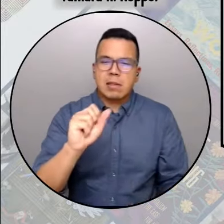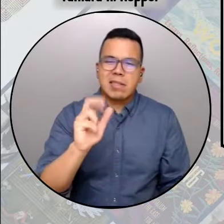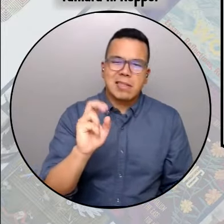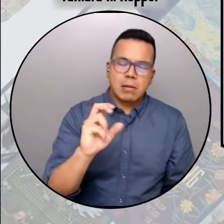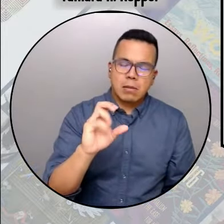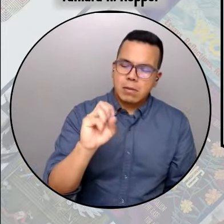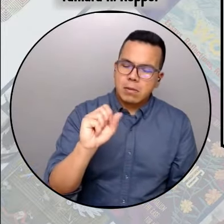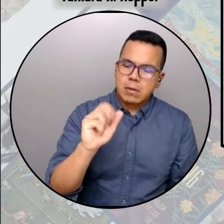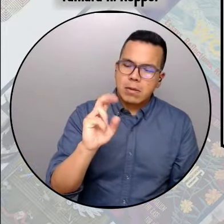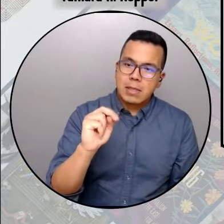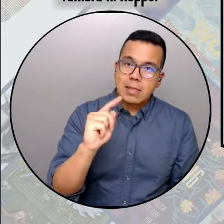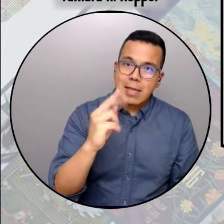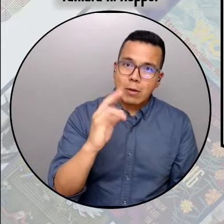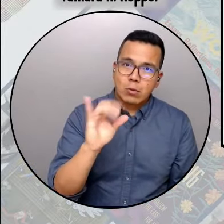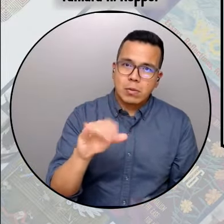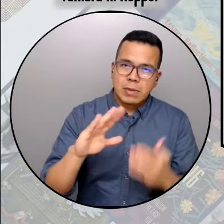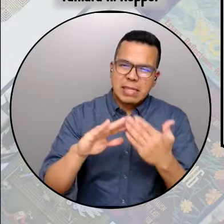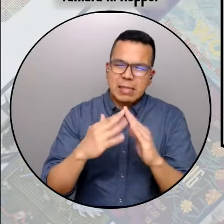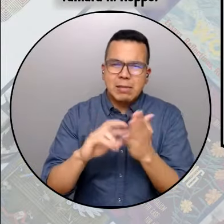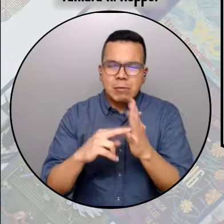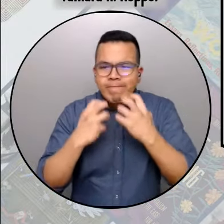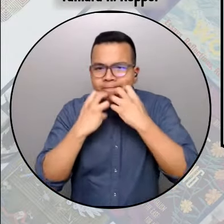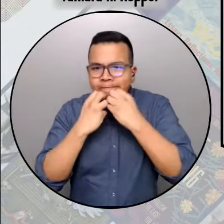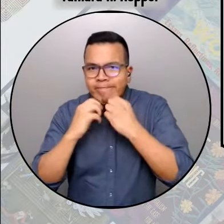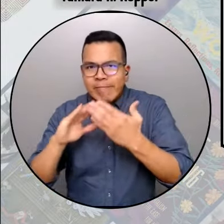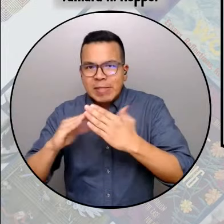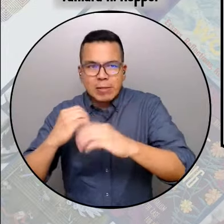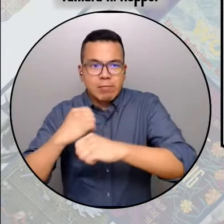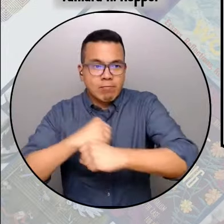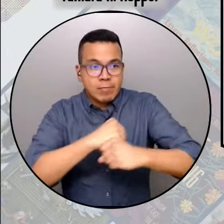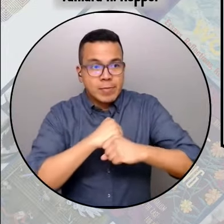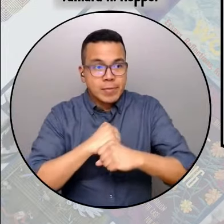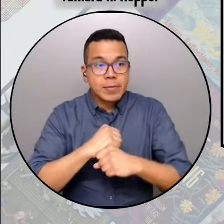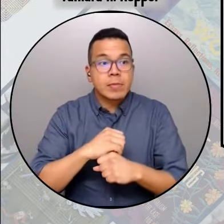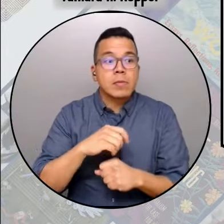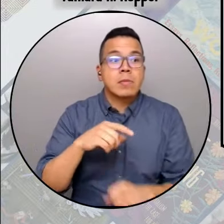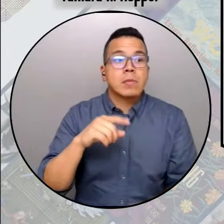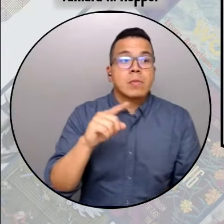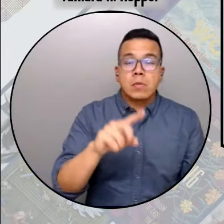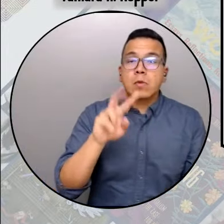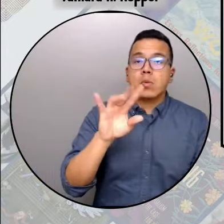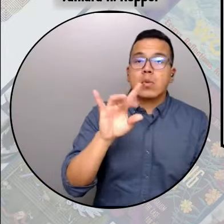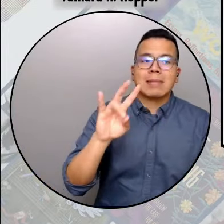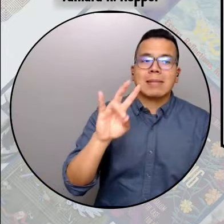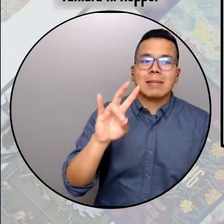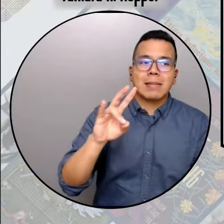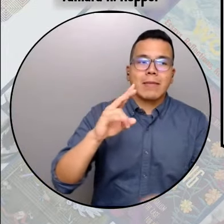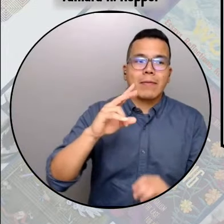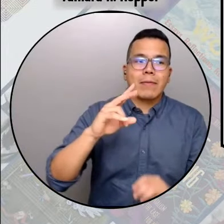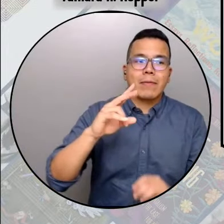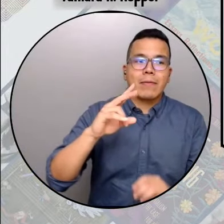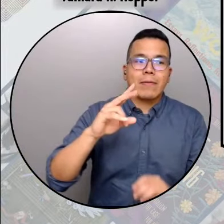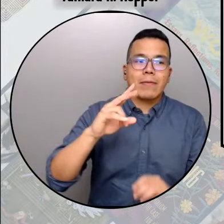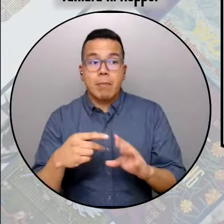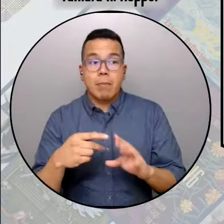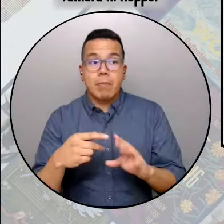is because it was the section of the IRA, right? And it basically creates a partnership with state and local law enforcement